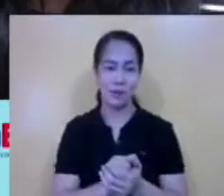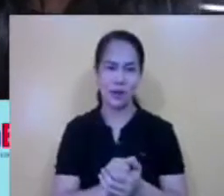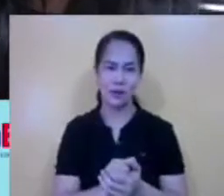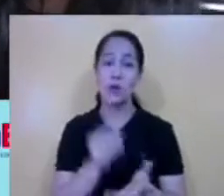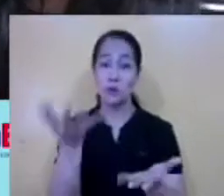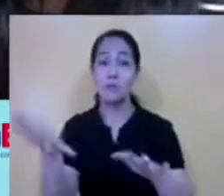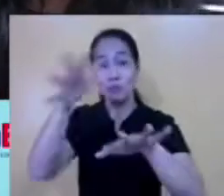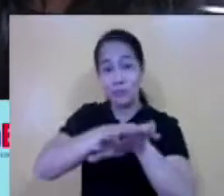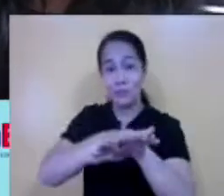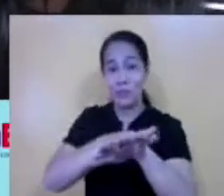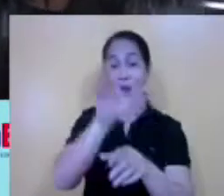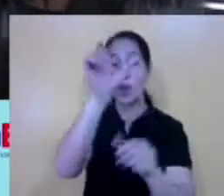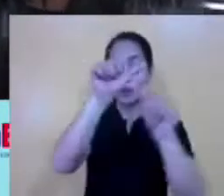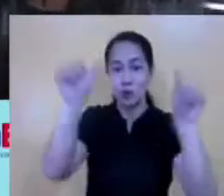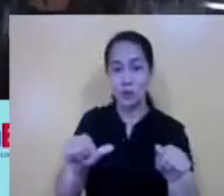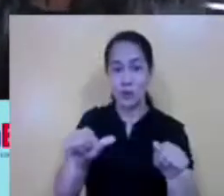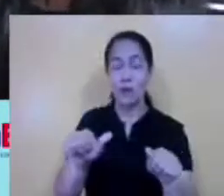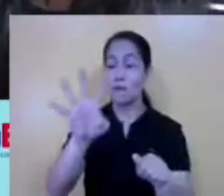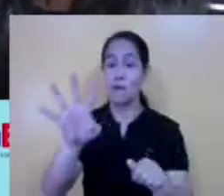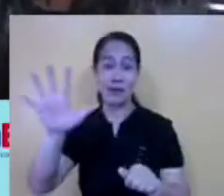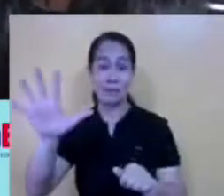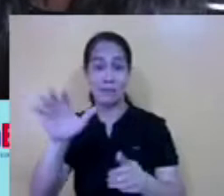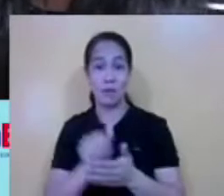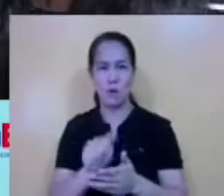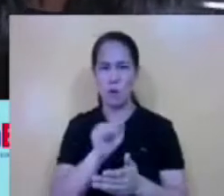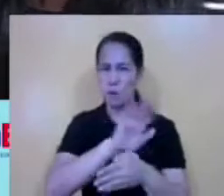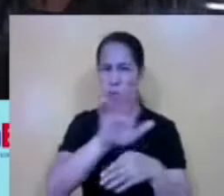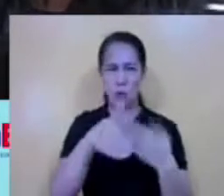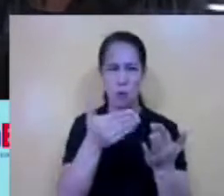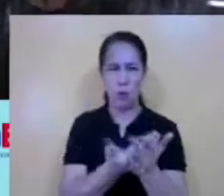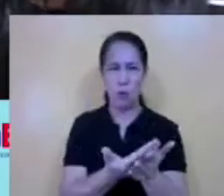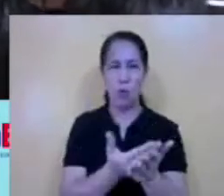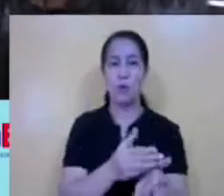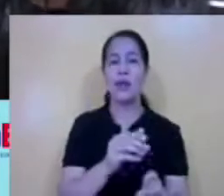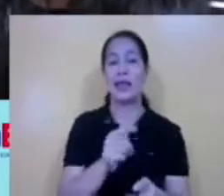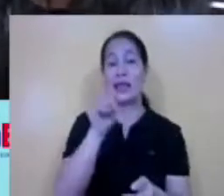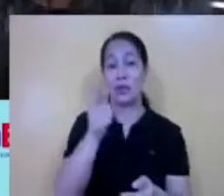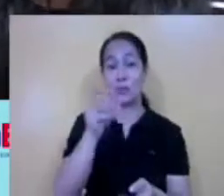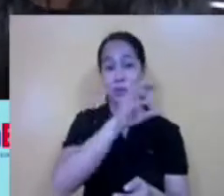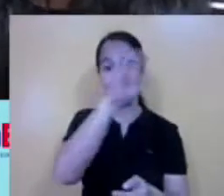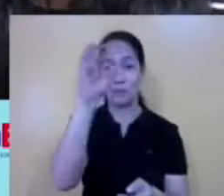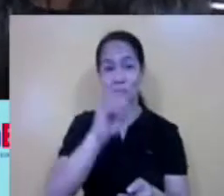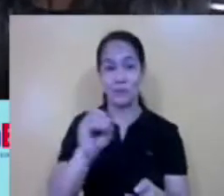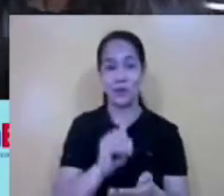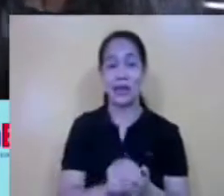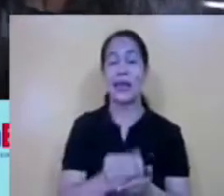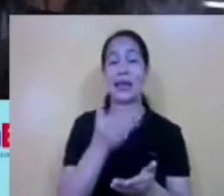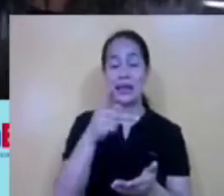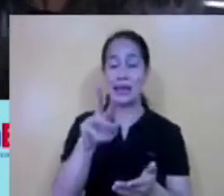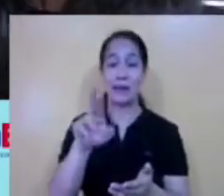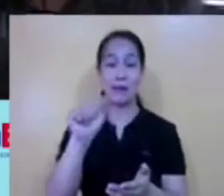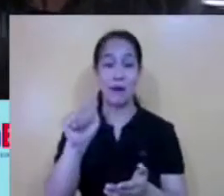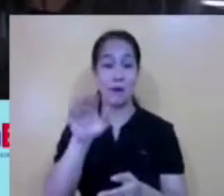domain 3, 4, and 5, all of those are equivalent to 20%. And then your KRA4, a